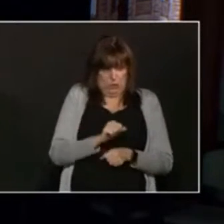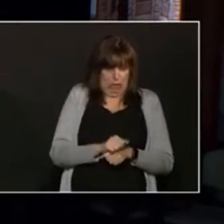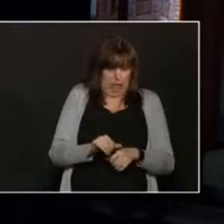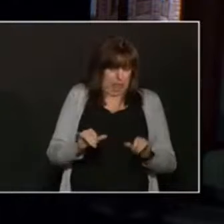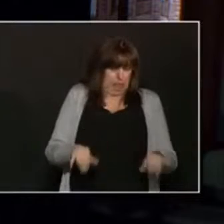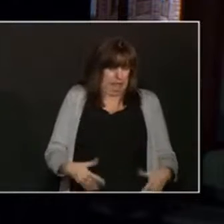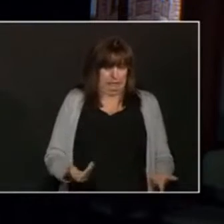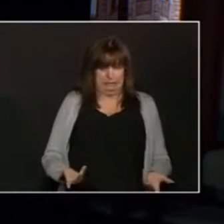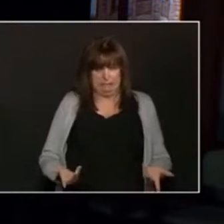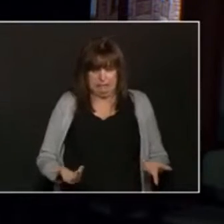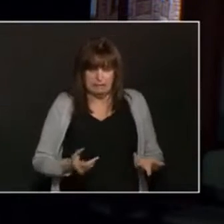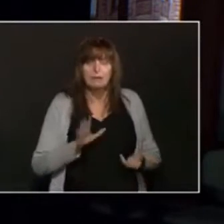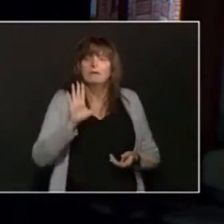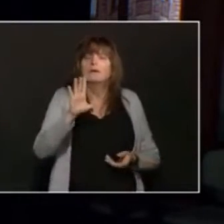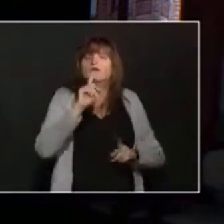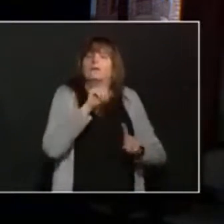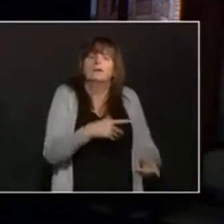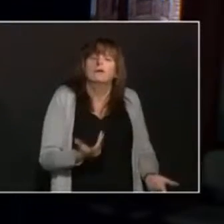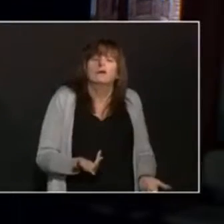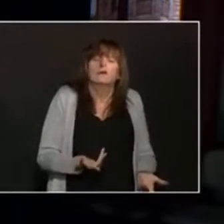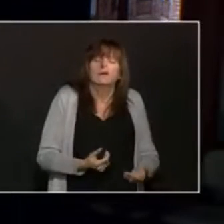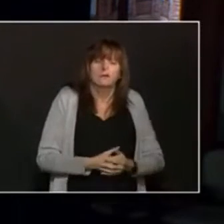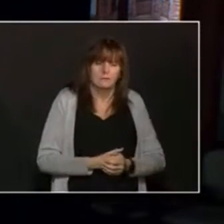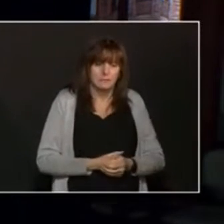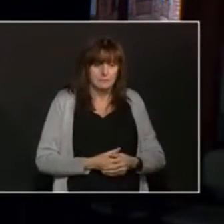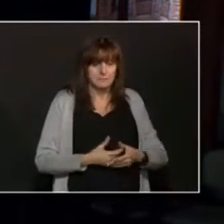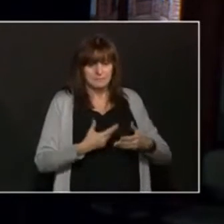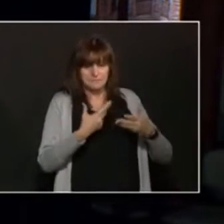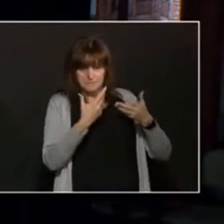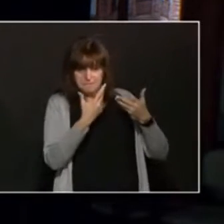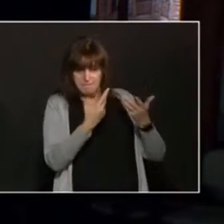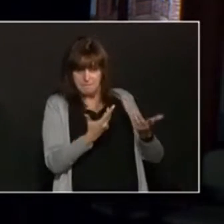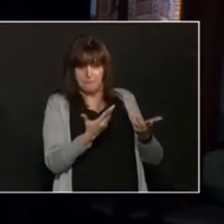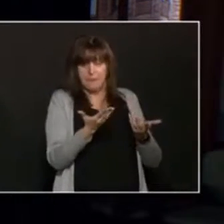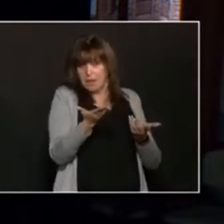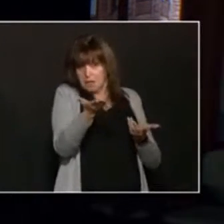I will start, and then I'm sure others will want to add.